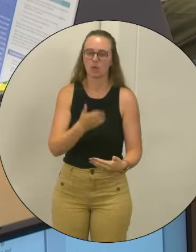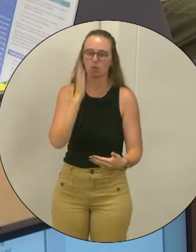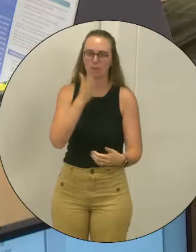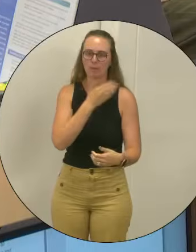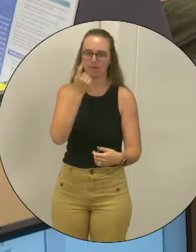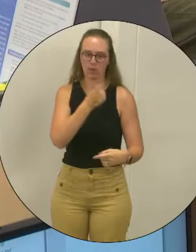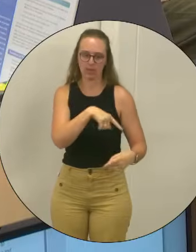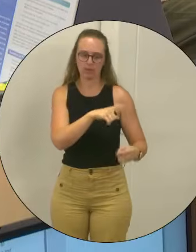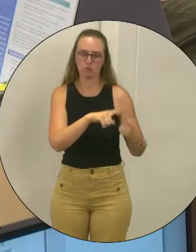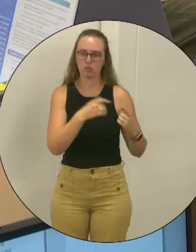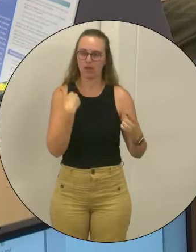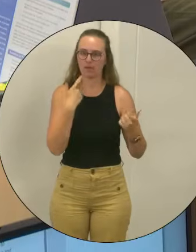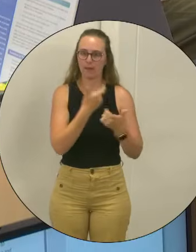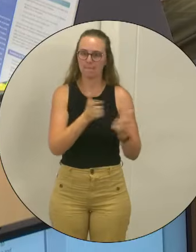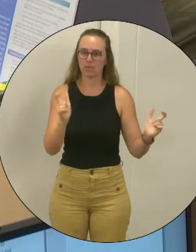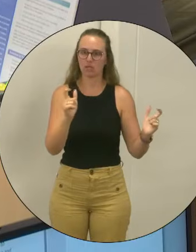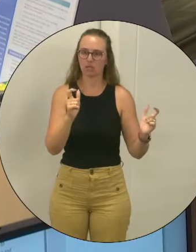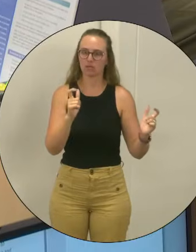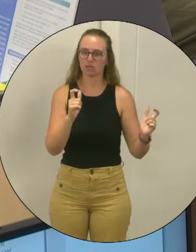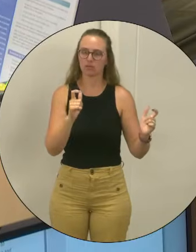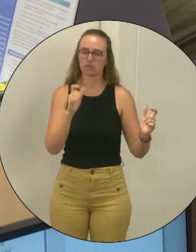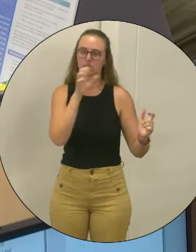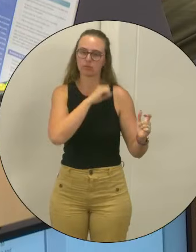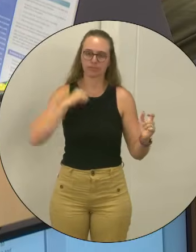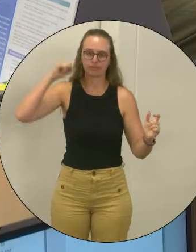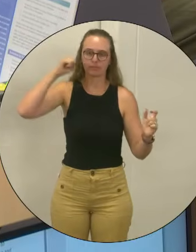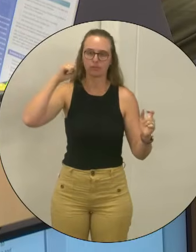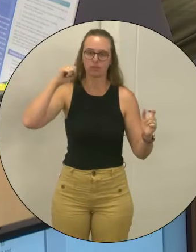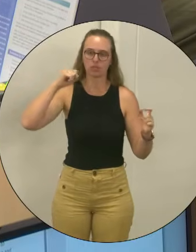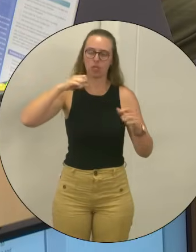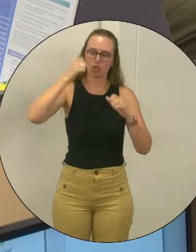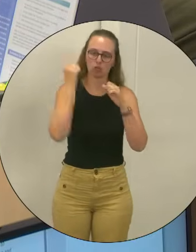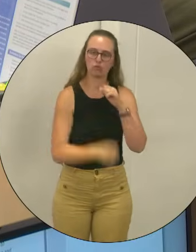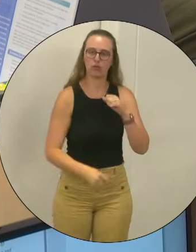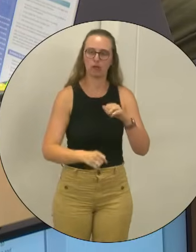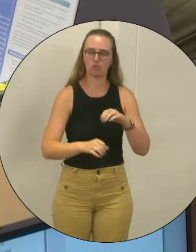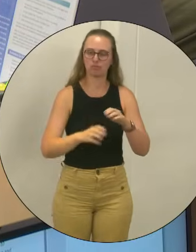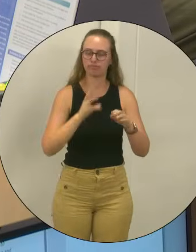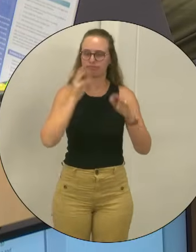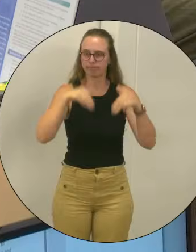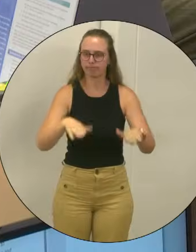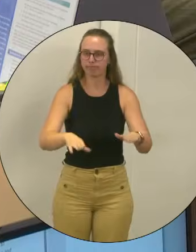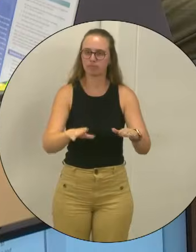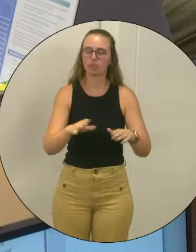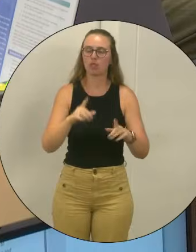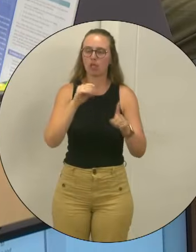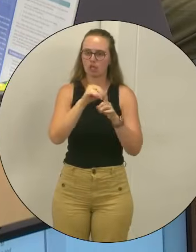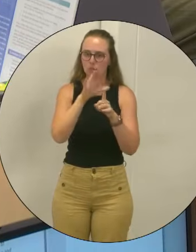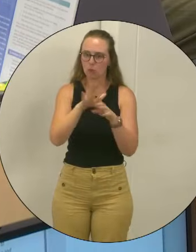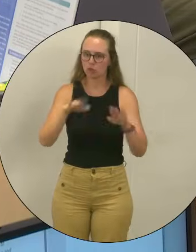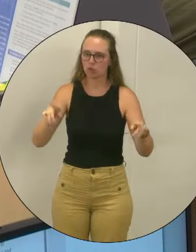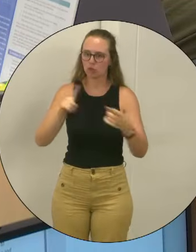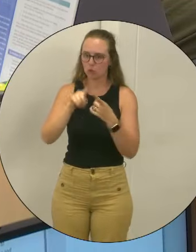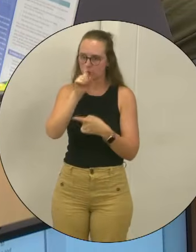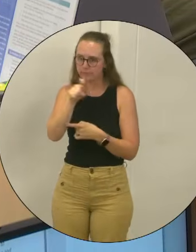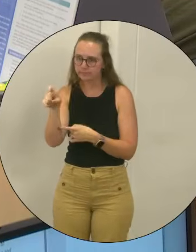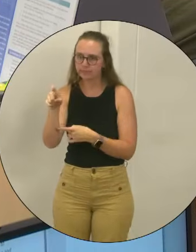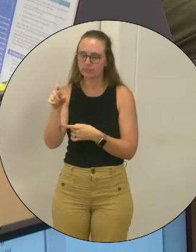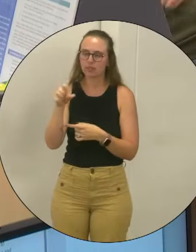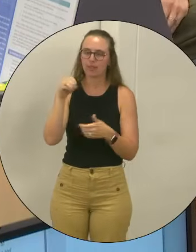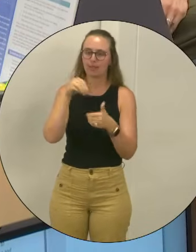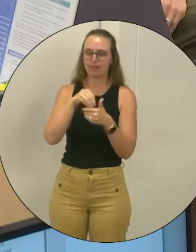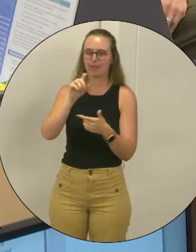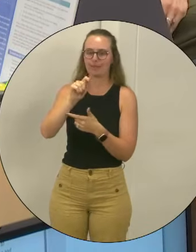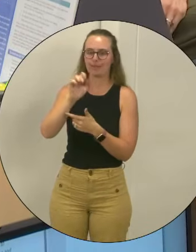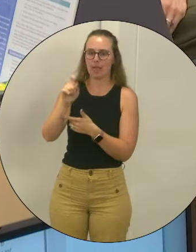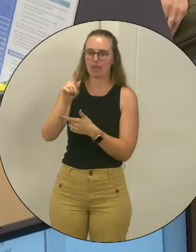better for them to have a large millstone hung around their neck and be drowned in the depths of the sea. Exposing children to pornography in a